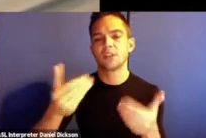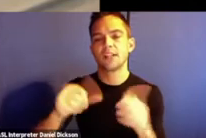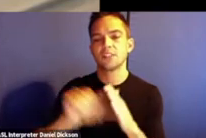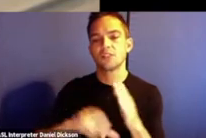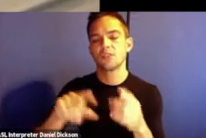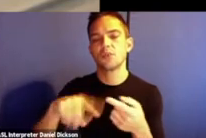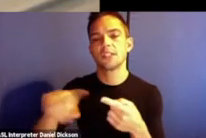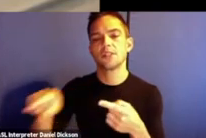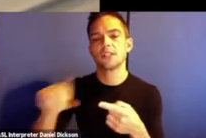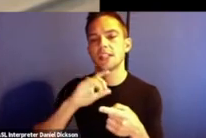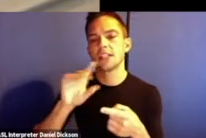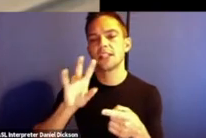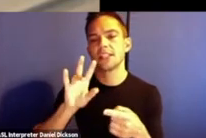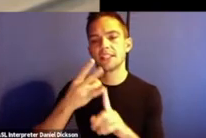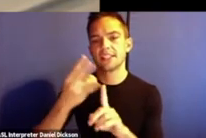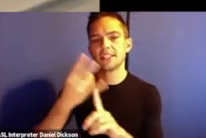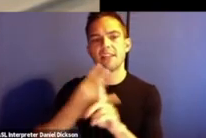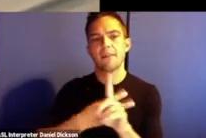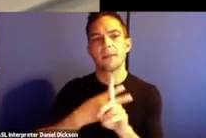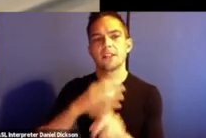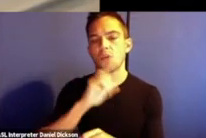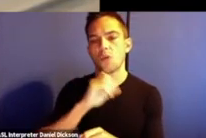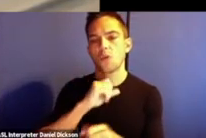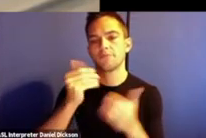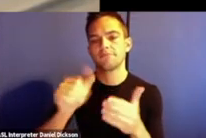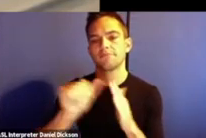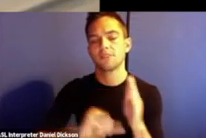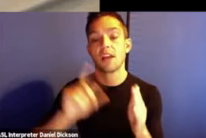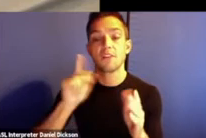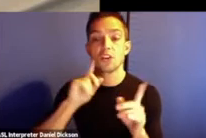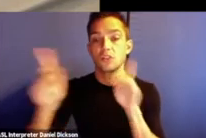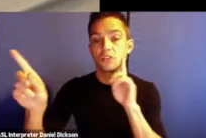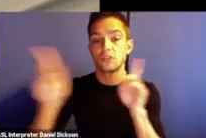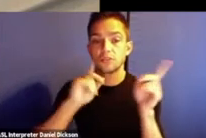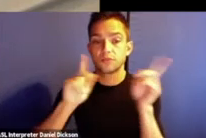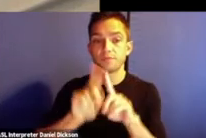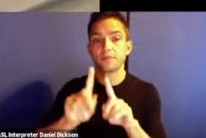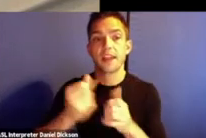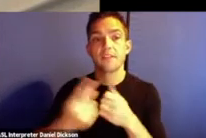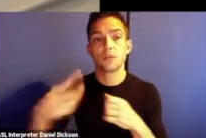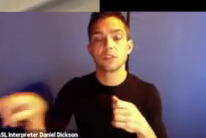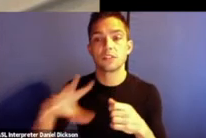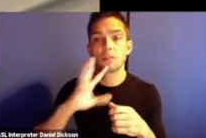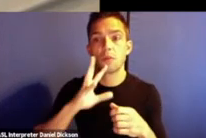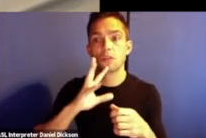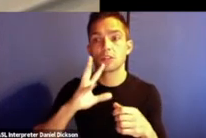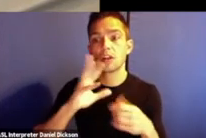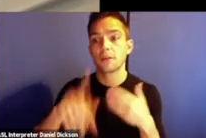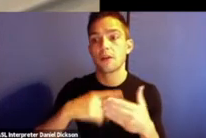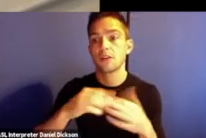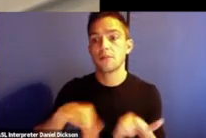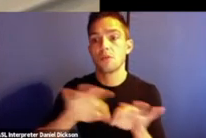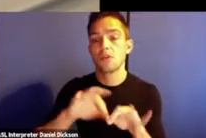he was 7 months old. I've heard in all the different, everyone that has spoken has talked about the importance of